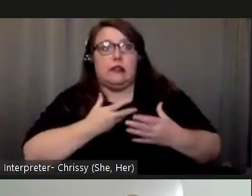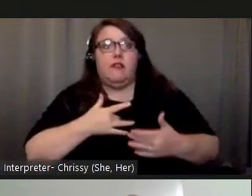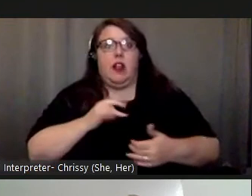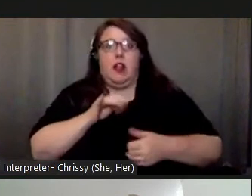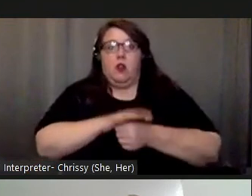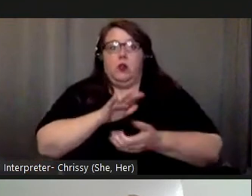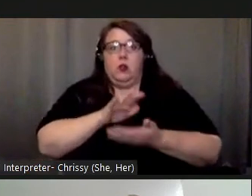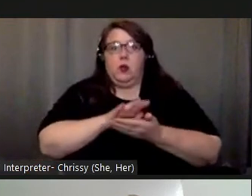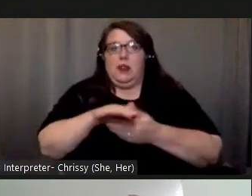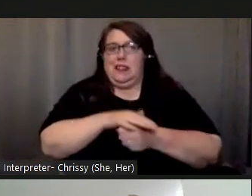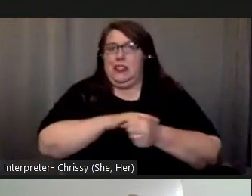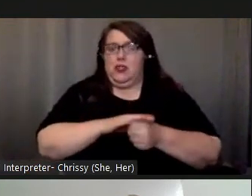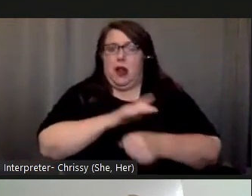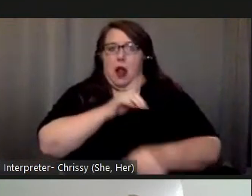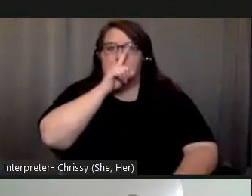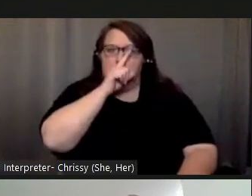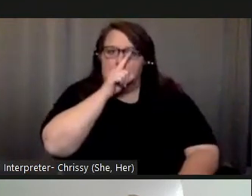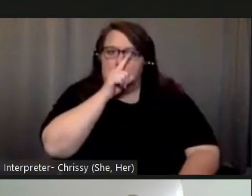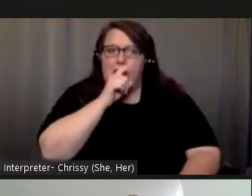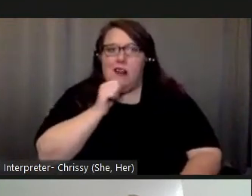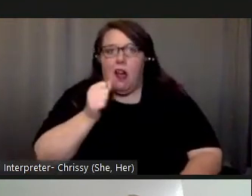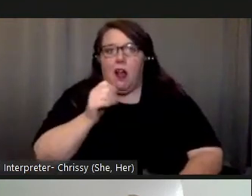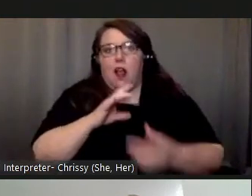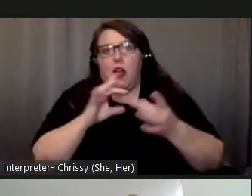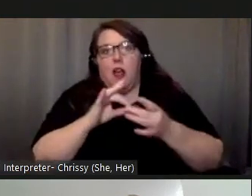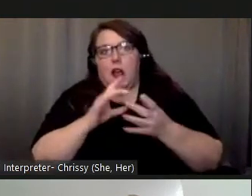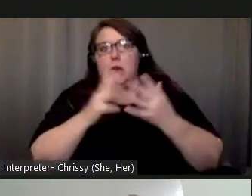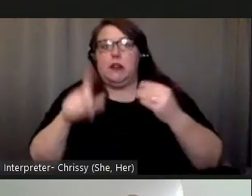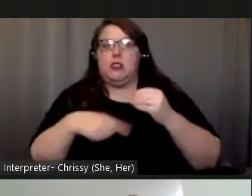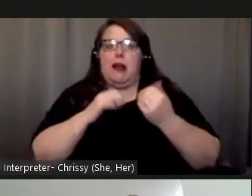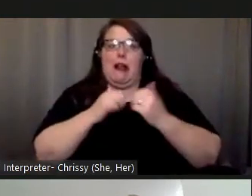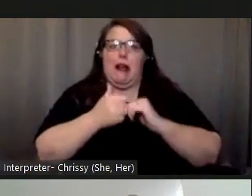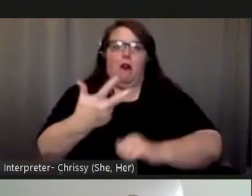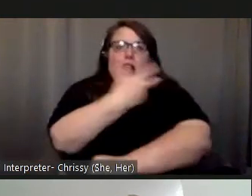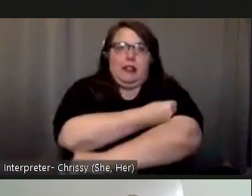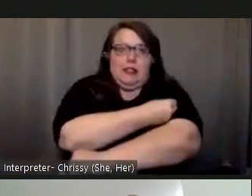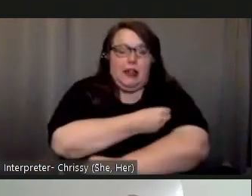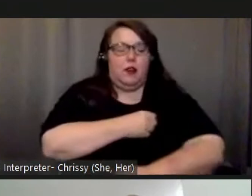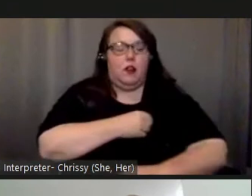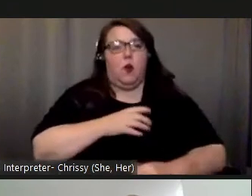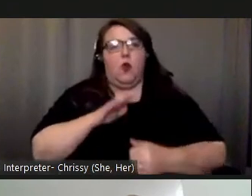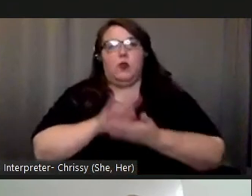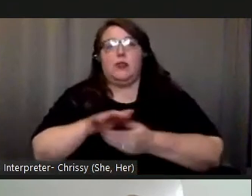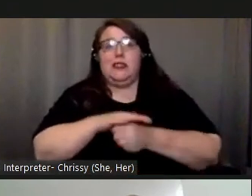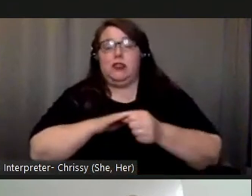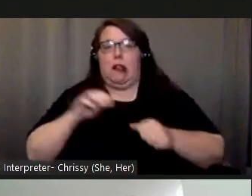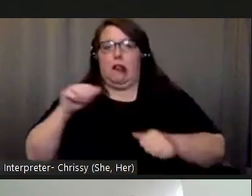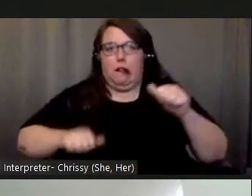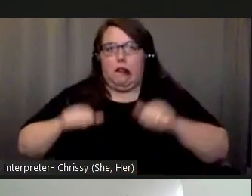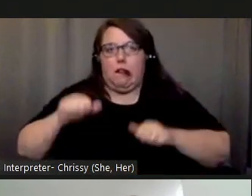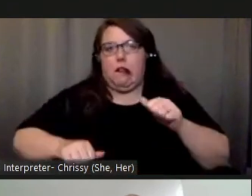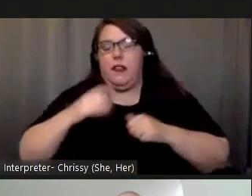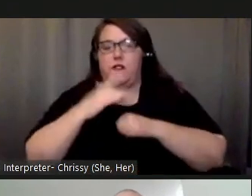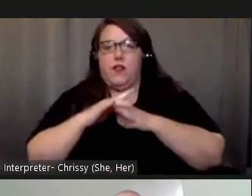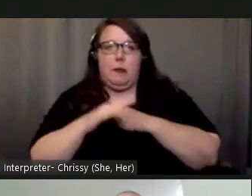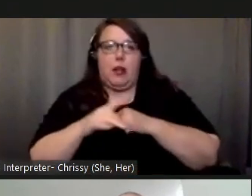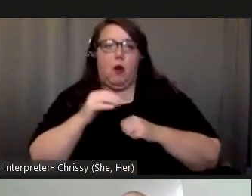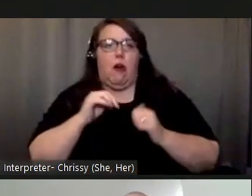really told them very much about how they can get vaccinated, or the district is not sure what the availability will be or how they'll be able